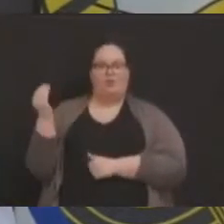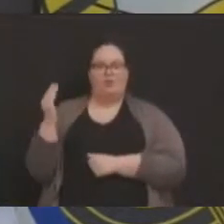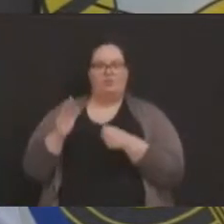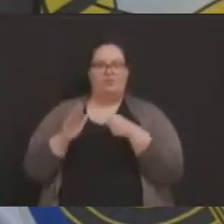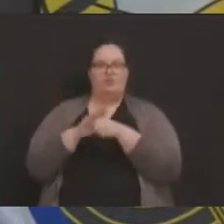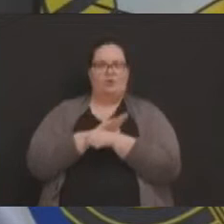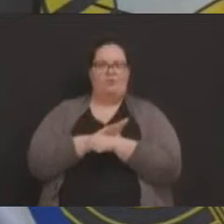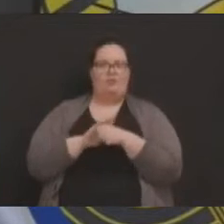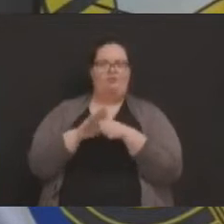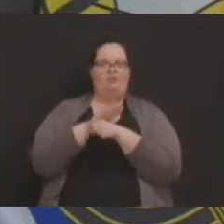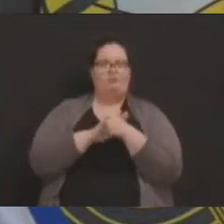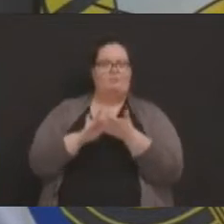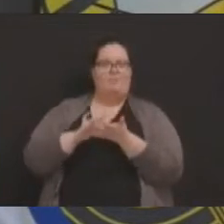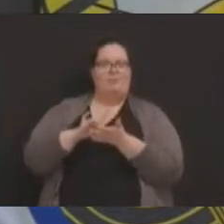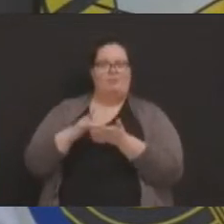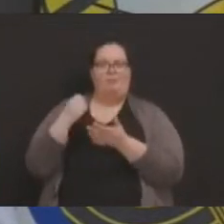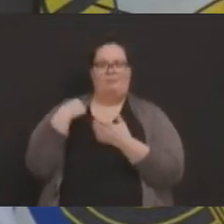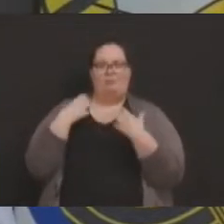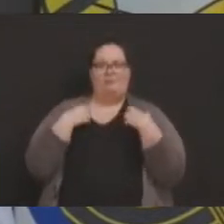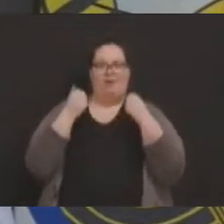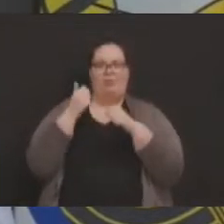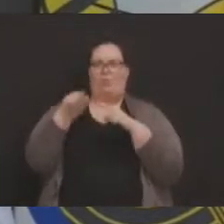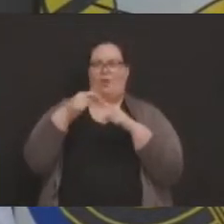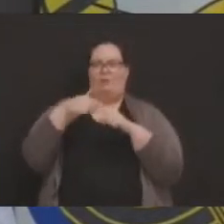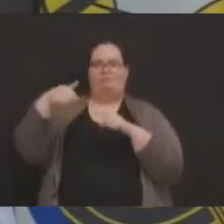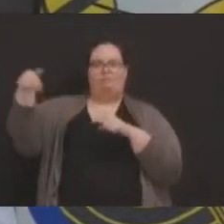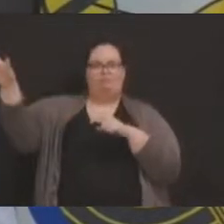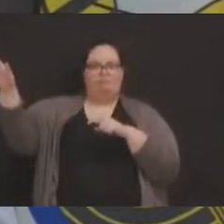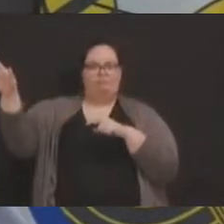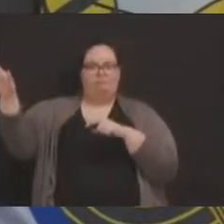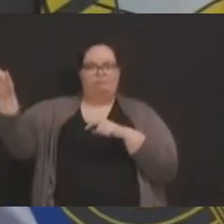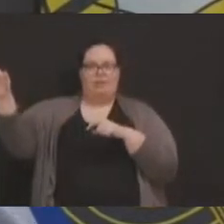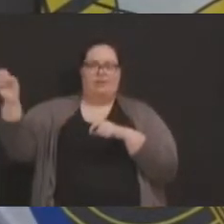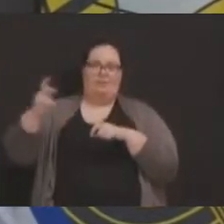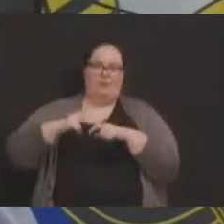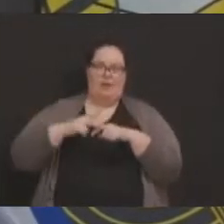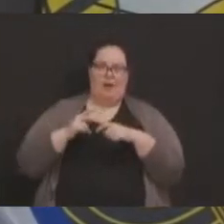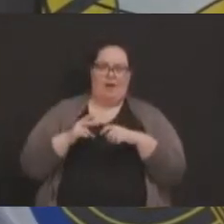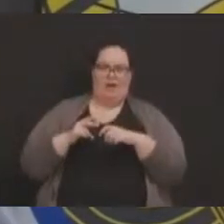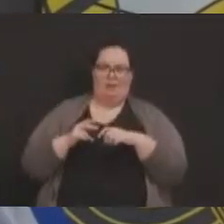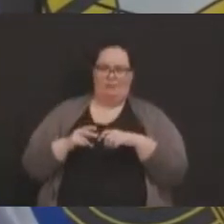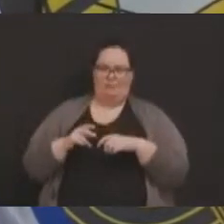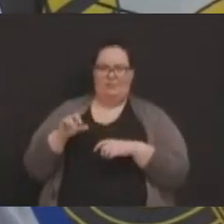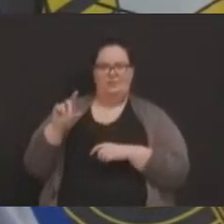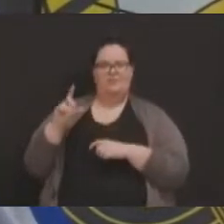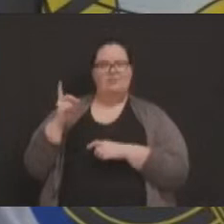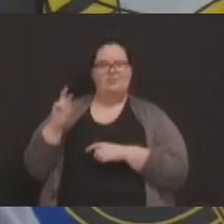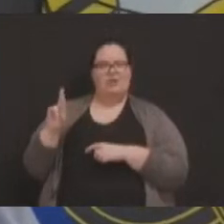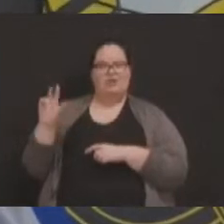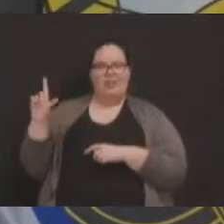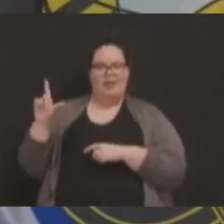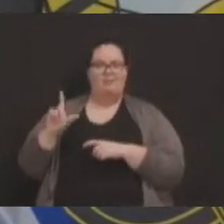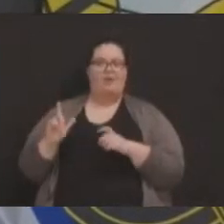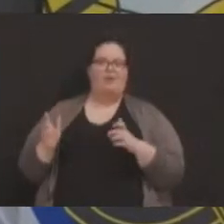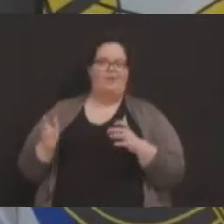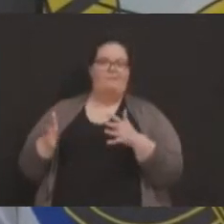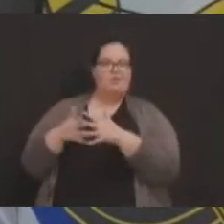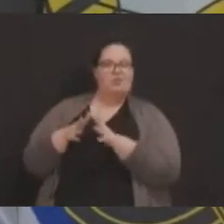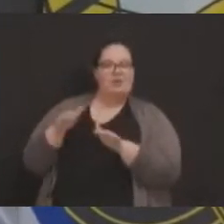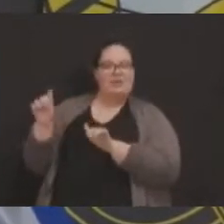leave for other positions. So I'm very familiar with the work that they do. I think we're all stretched right now,